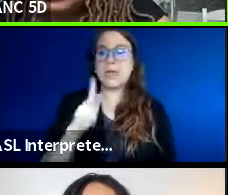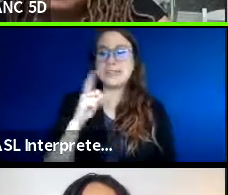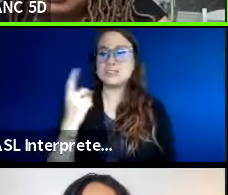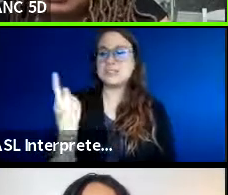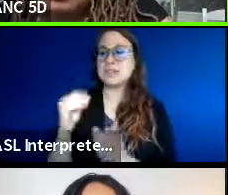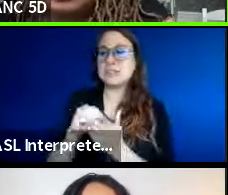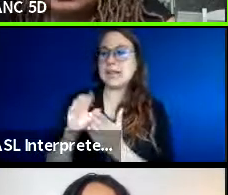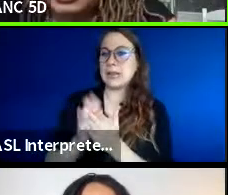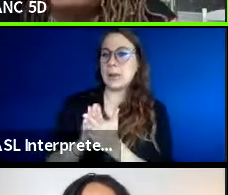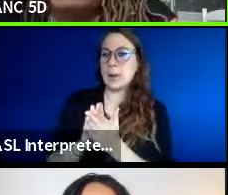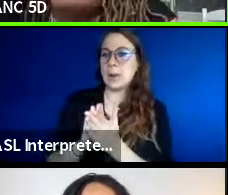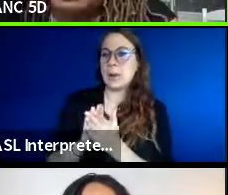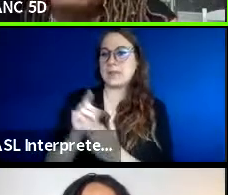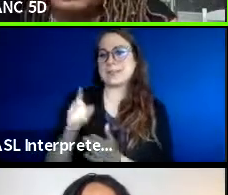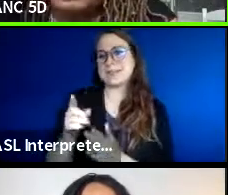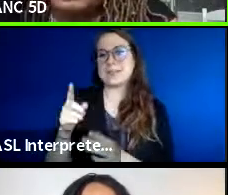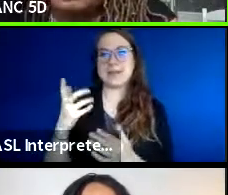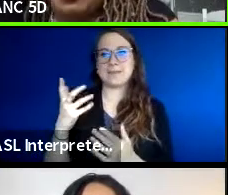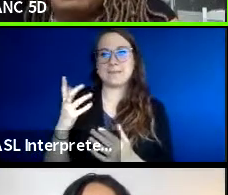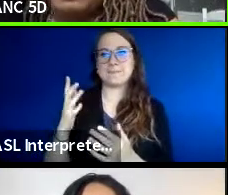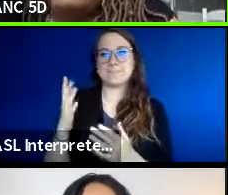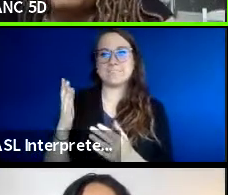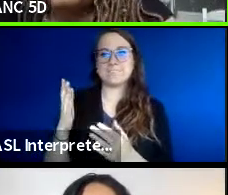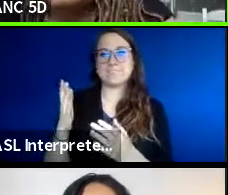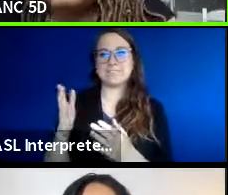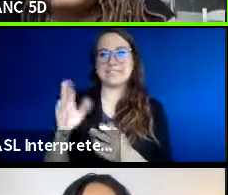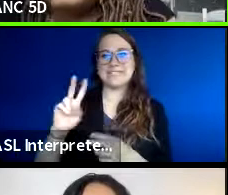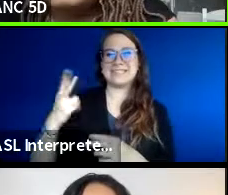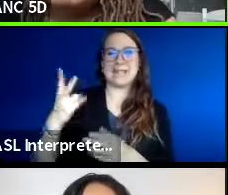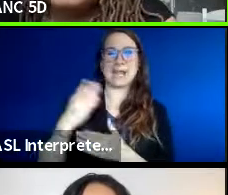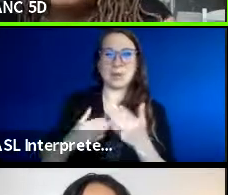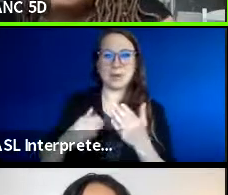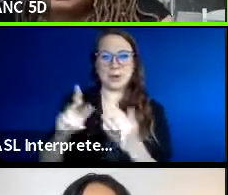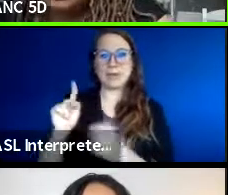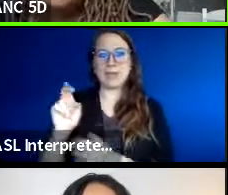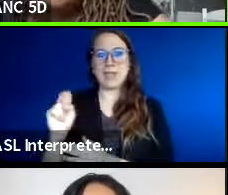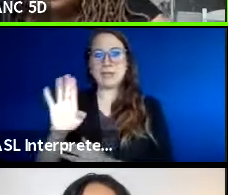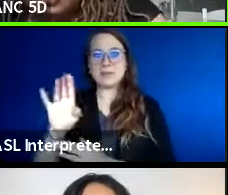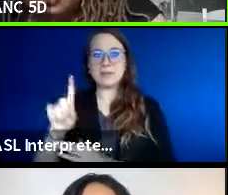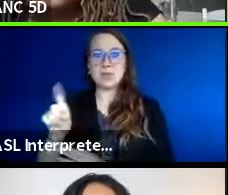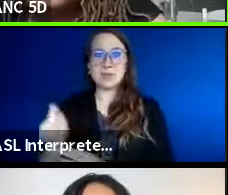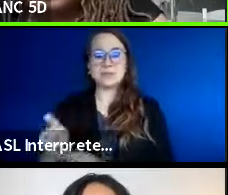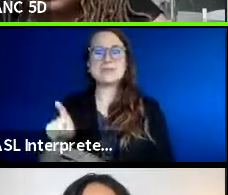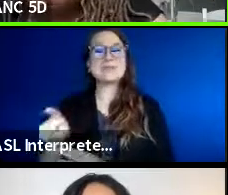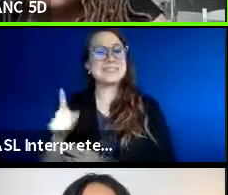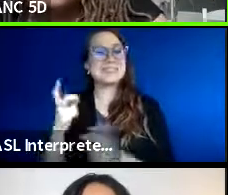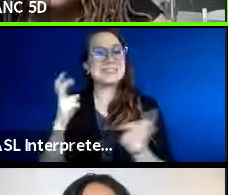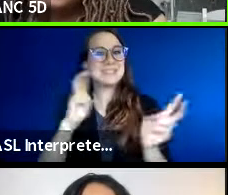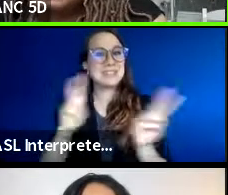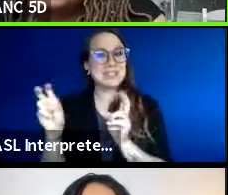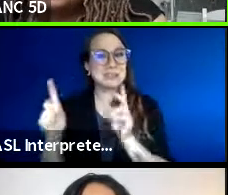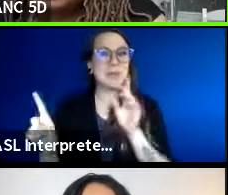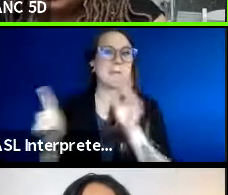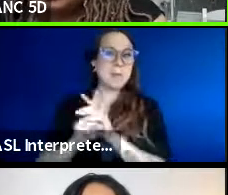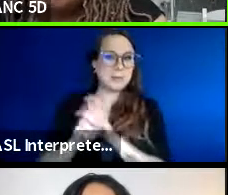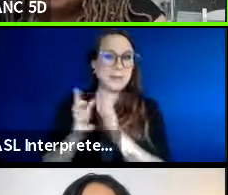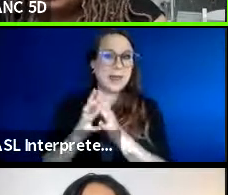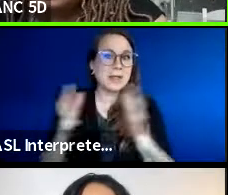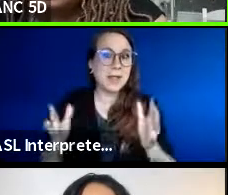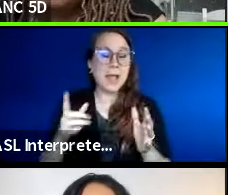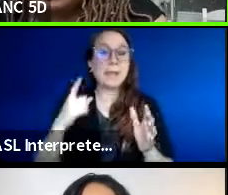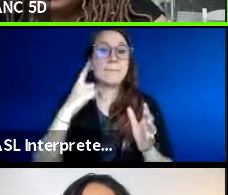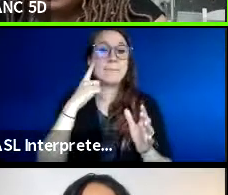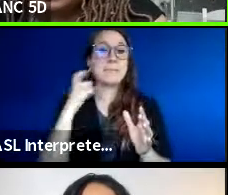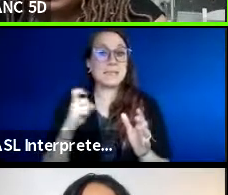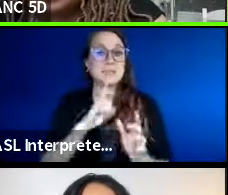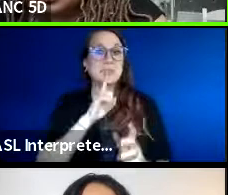here, and this is kind of wrapping up the second part of Kevin's question. This has been an issue that comes up a lot because there is the Short-Term